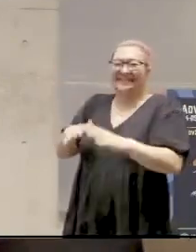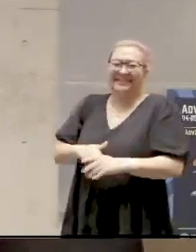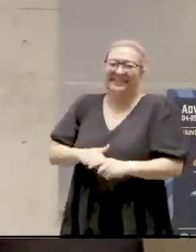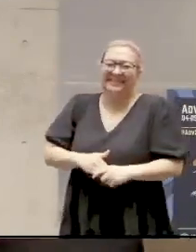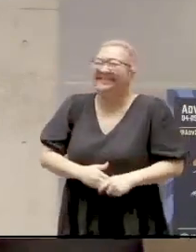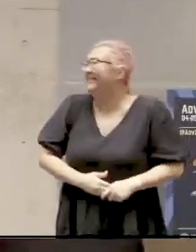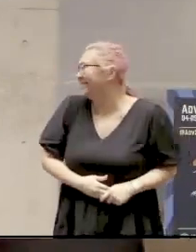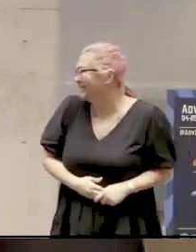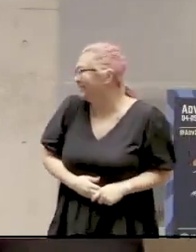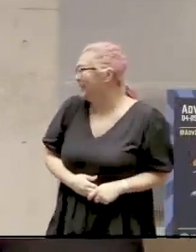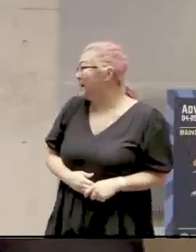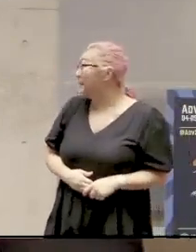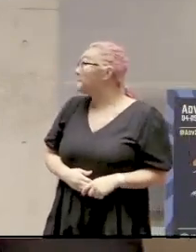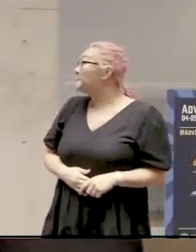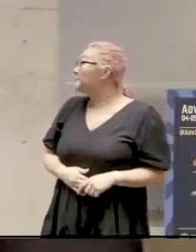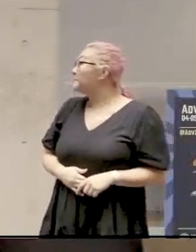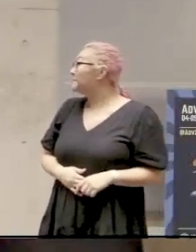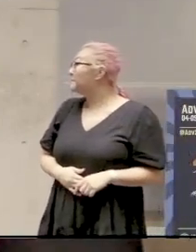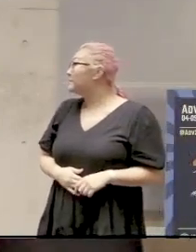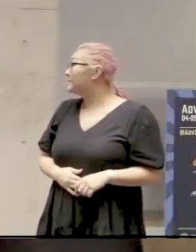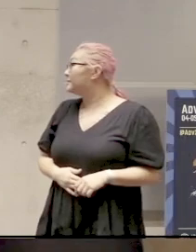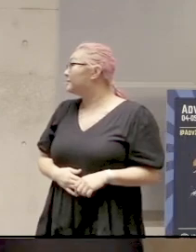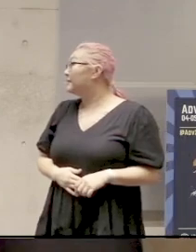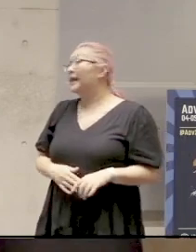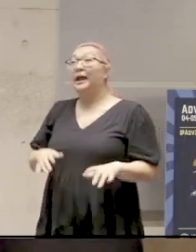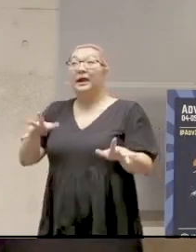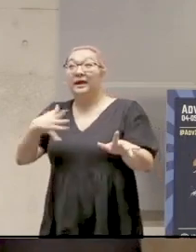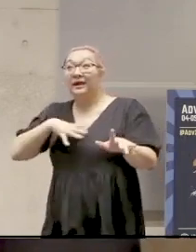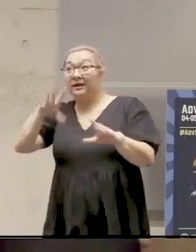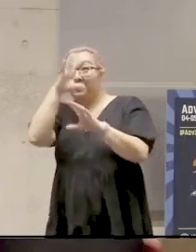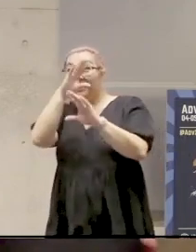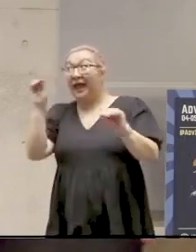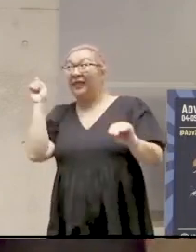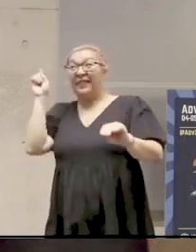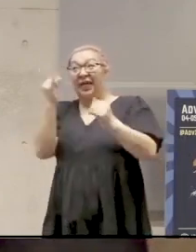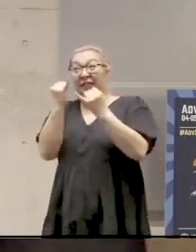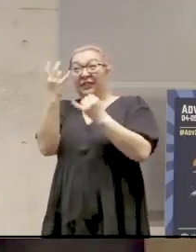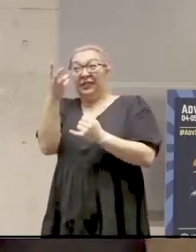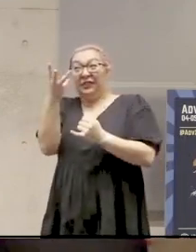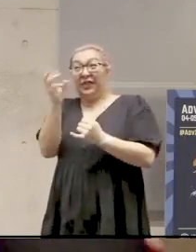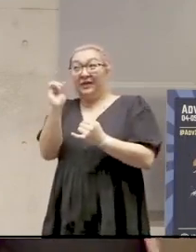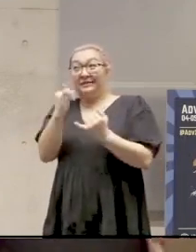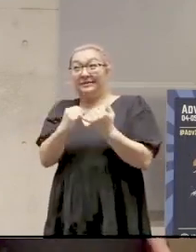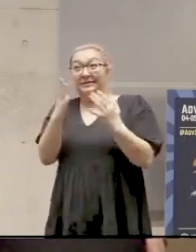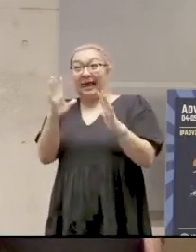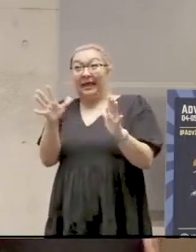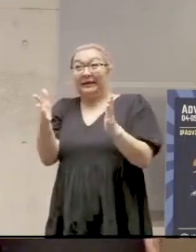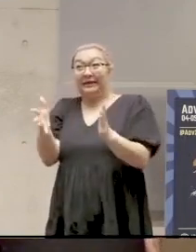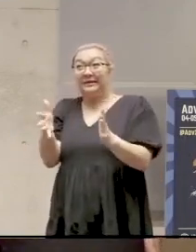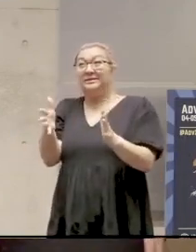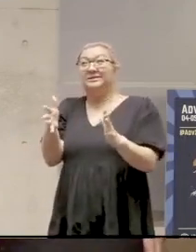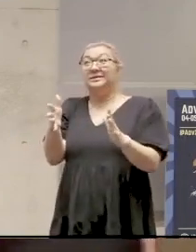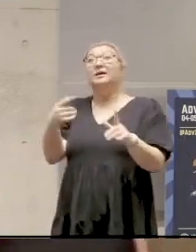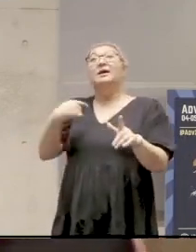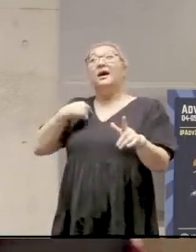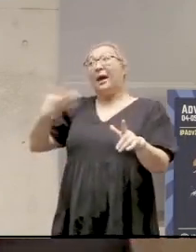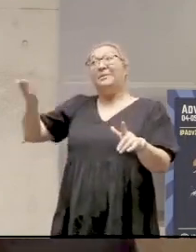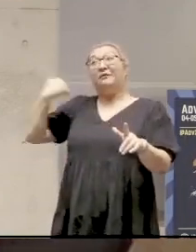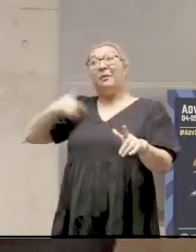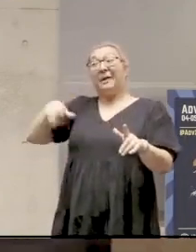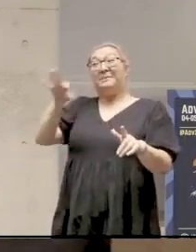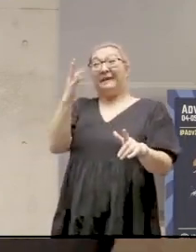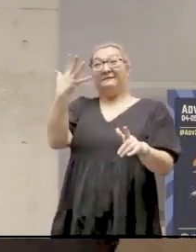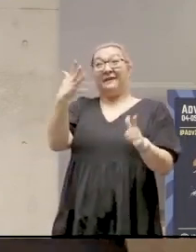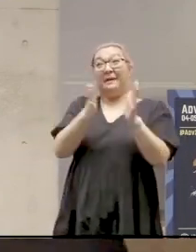Richard. Not only, like I said, is that 30 seconds out of what was originally a 5-minute supercut.